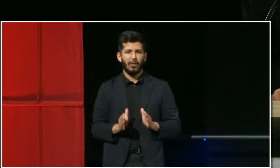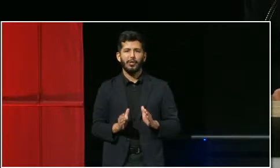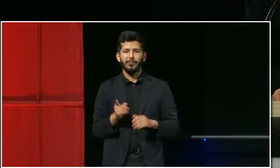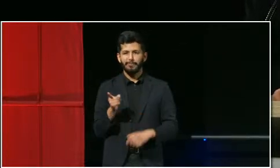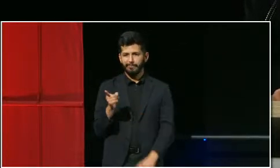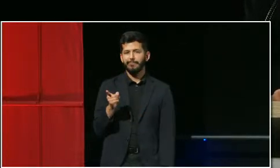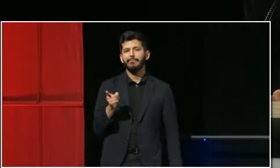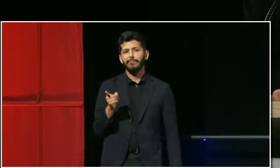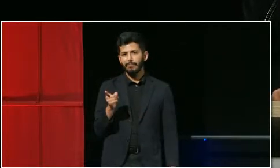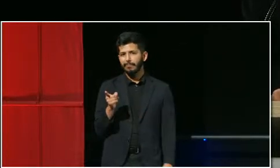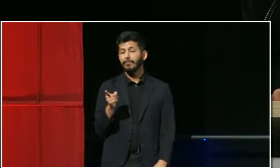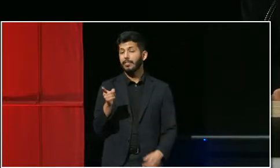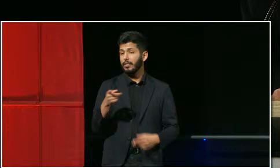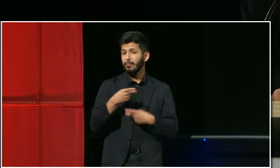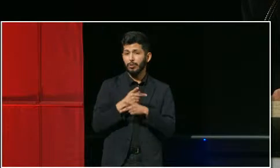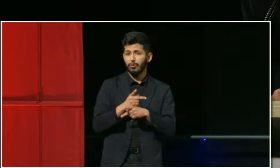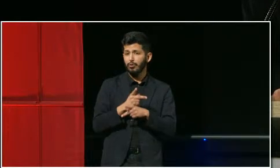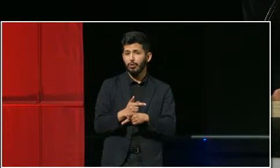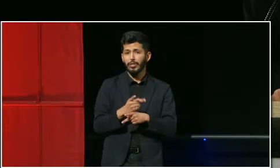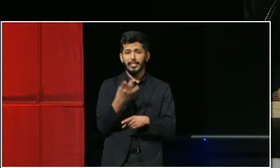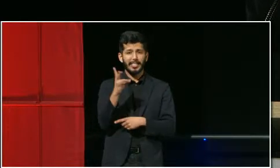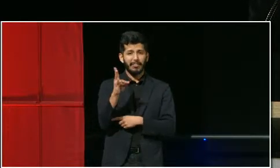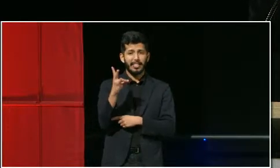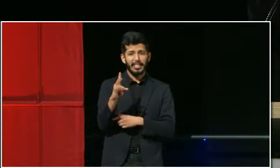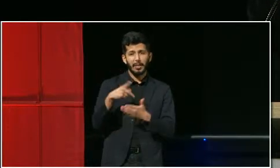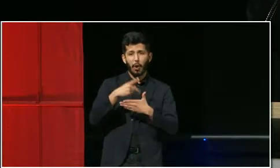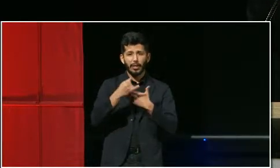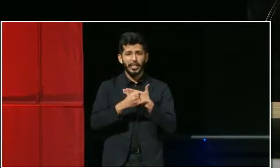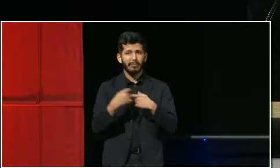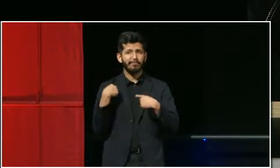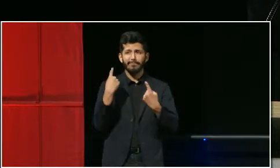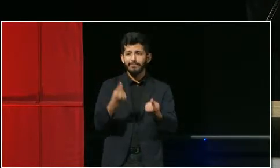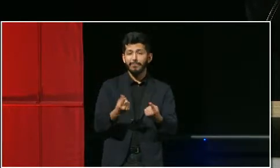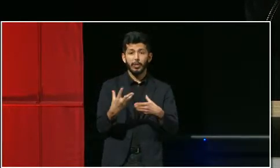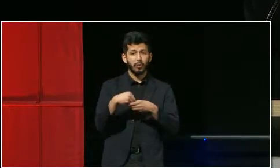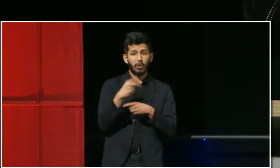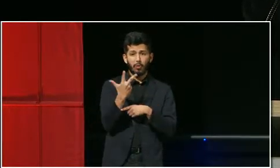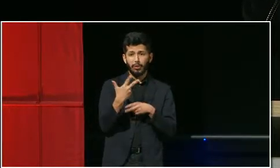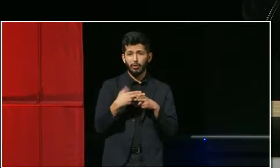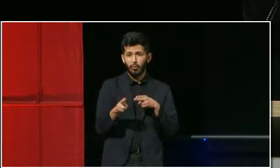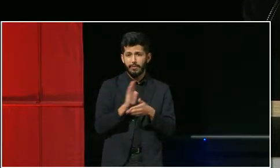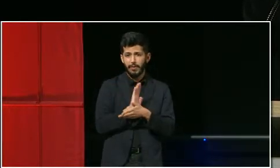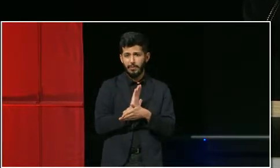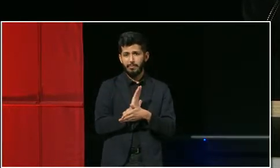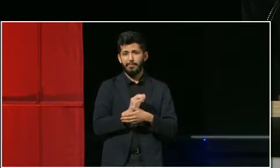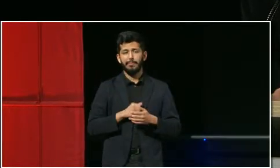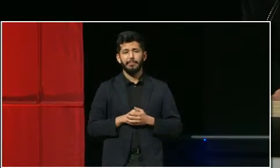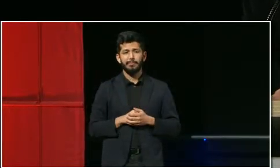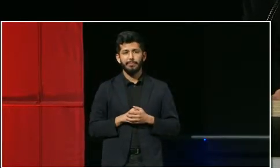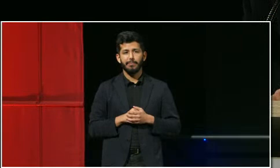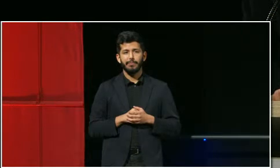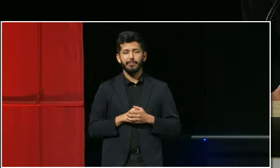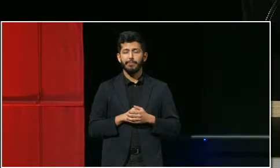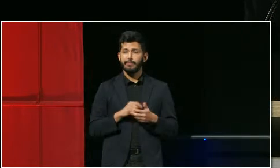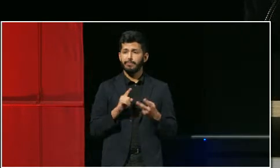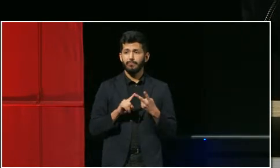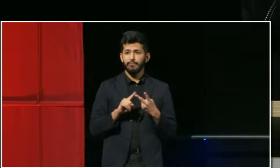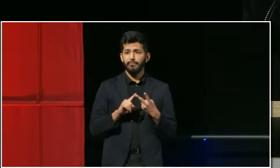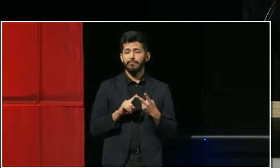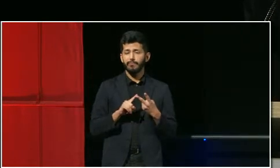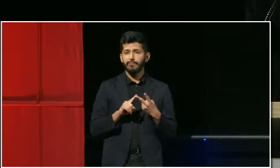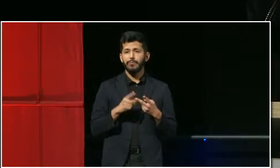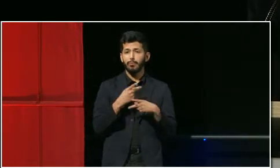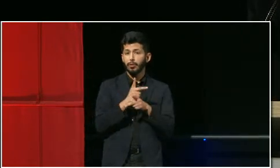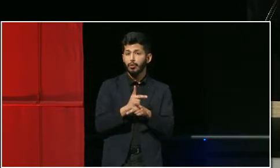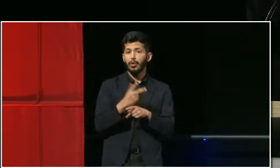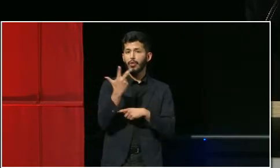She has produced 17 projects, including three shorts, produced three films